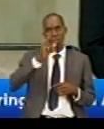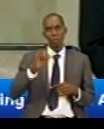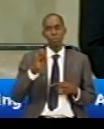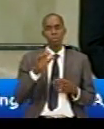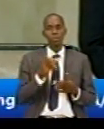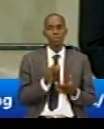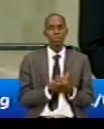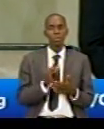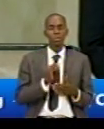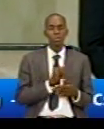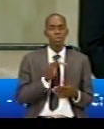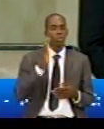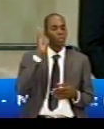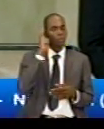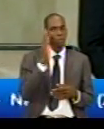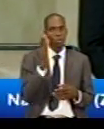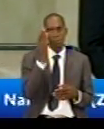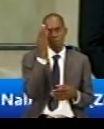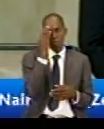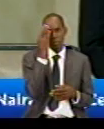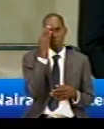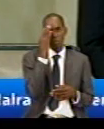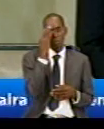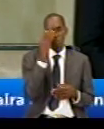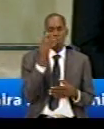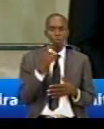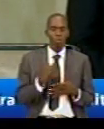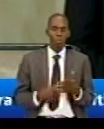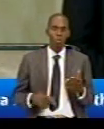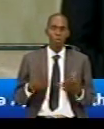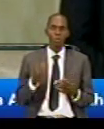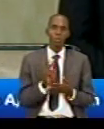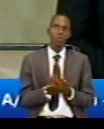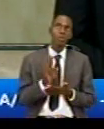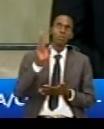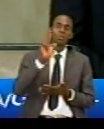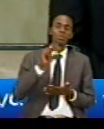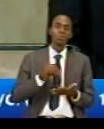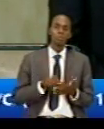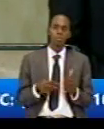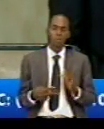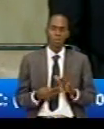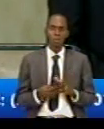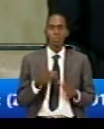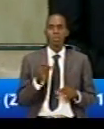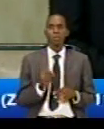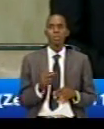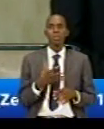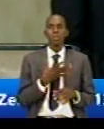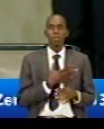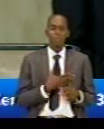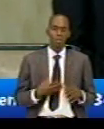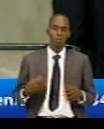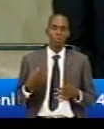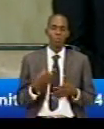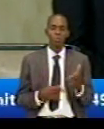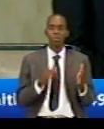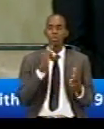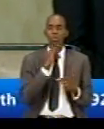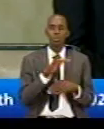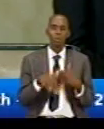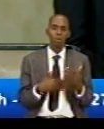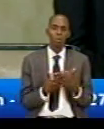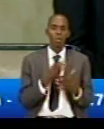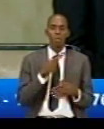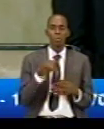I will know what the rapture entails and what the rapture means. I will